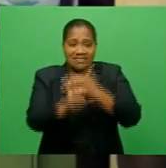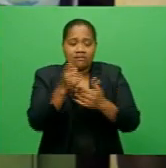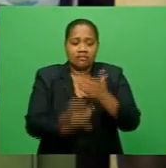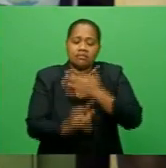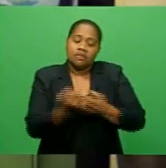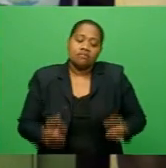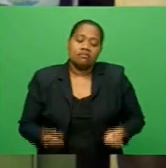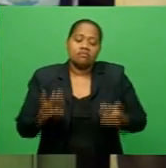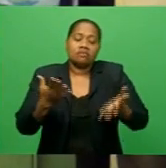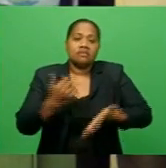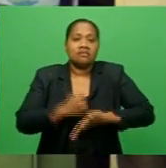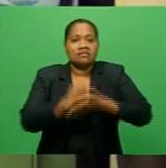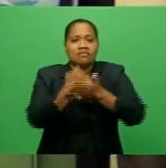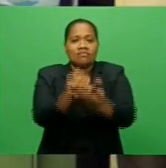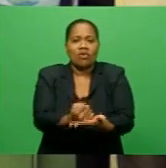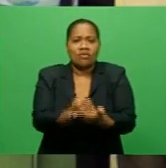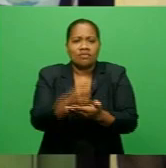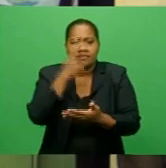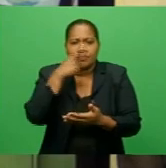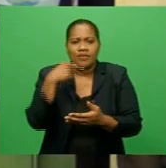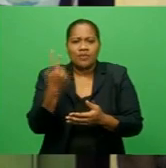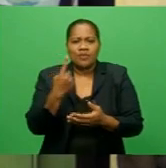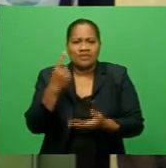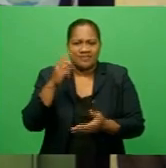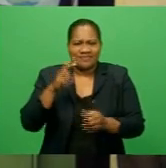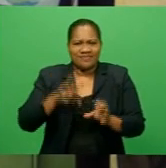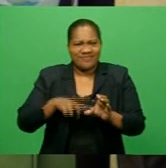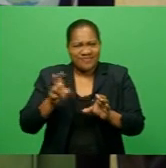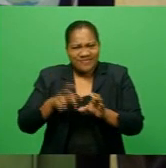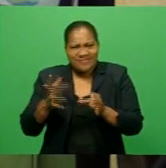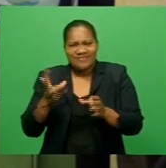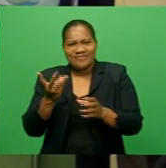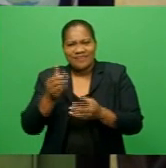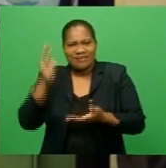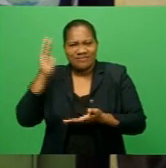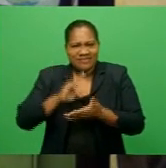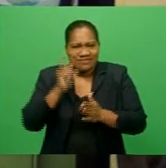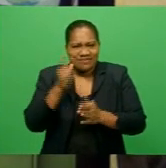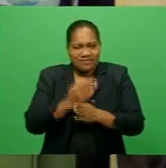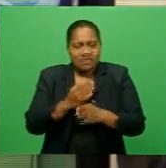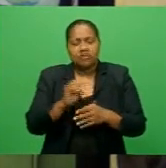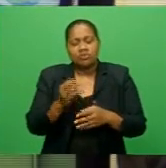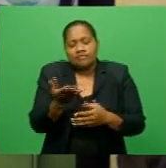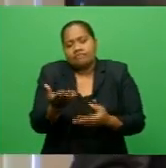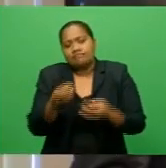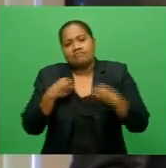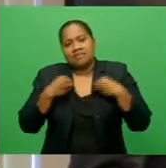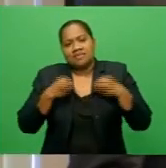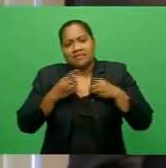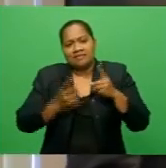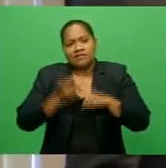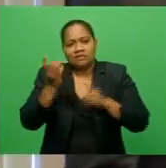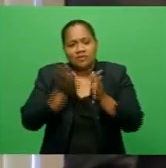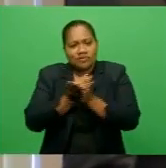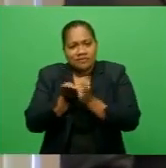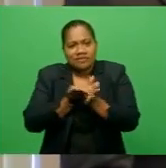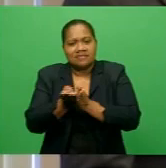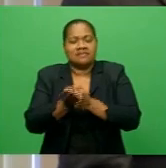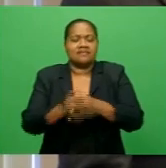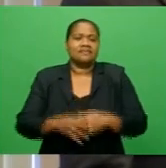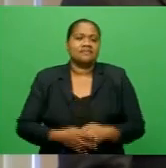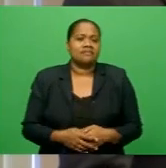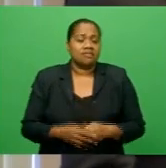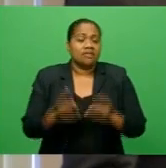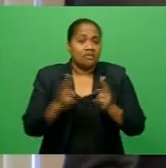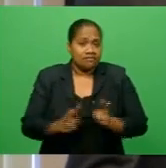to redundant workers affected by COVID-19 via business development services and skills development. The UN is working